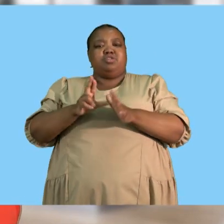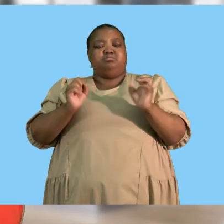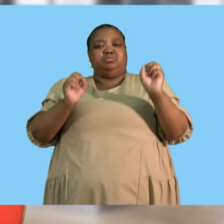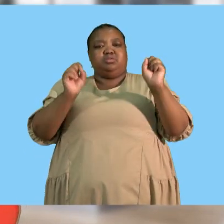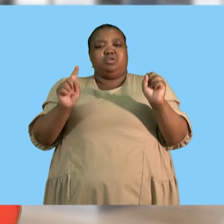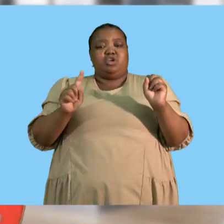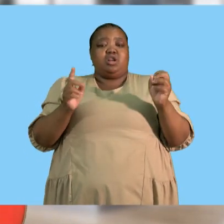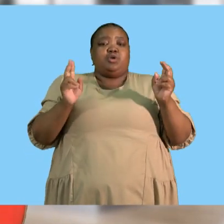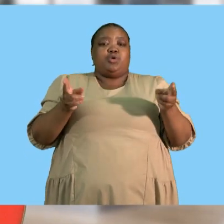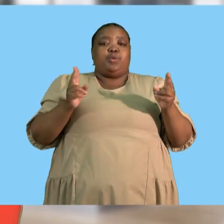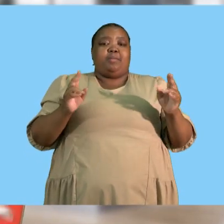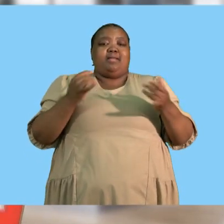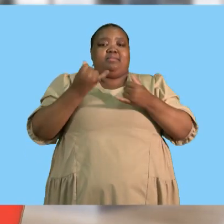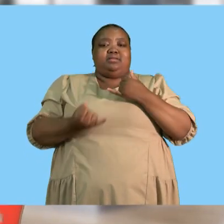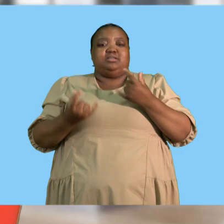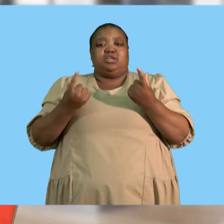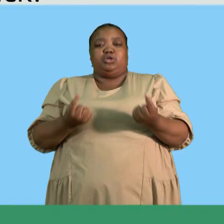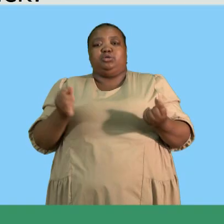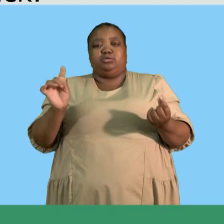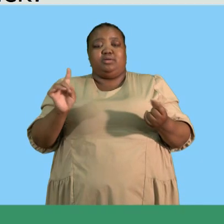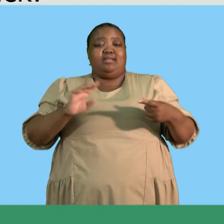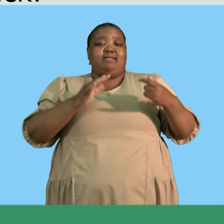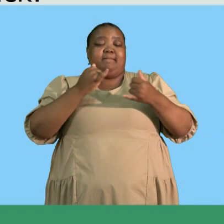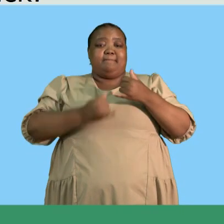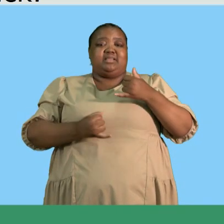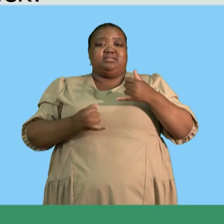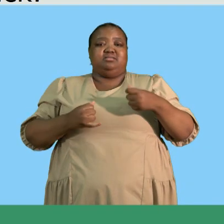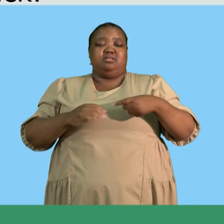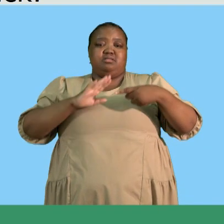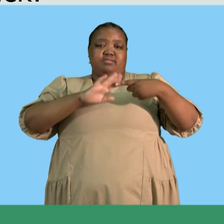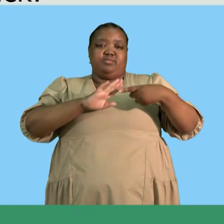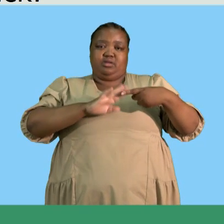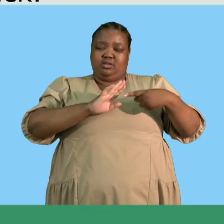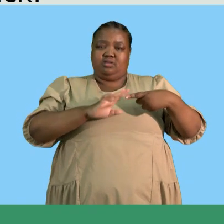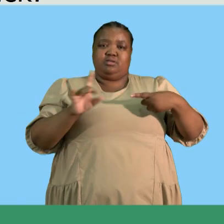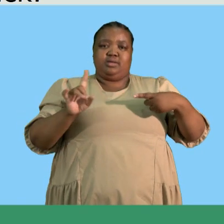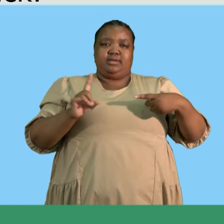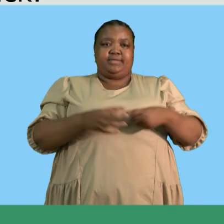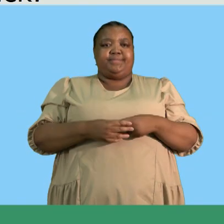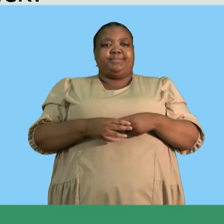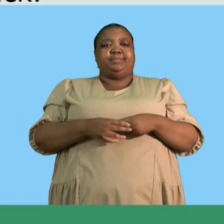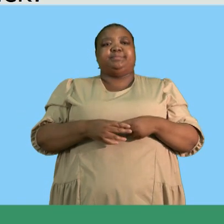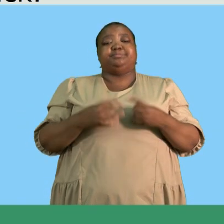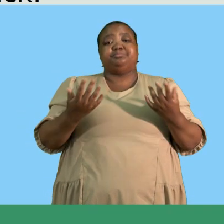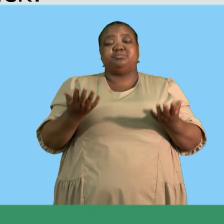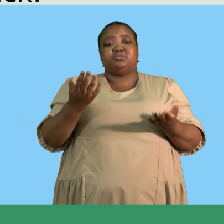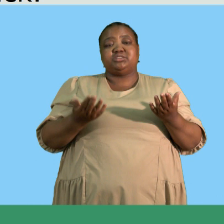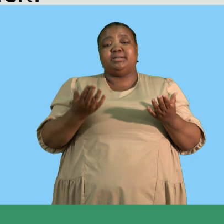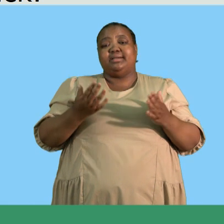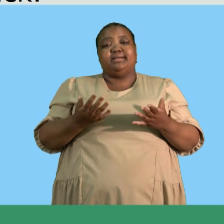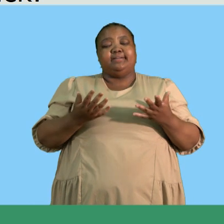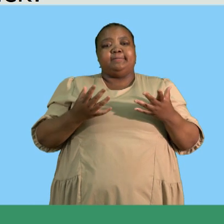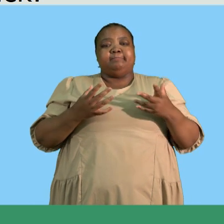the topics or the chapters that I have mentioned. The first error that is possible to make is that you